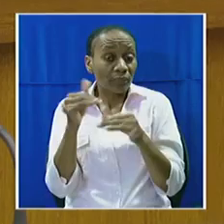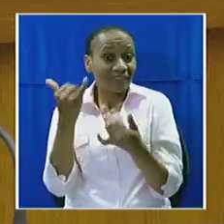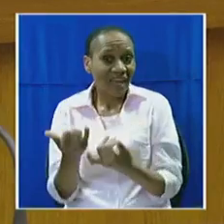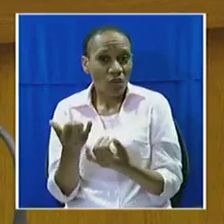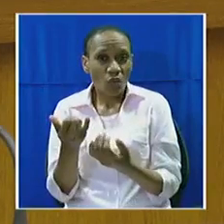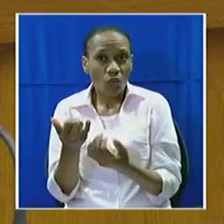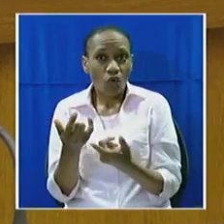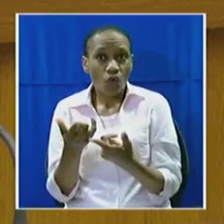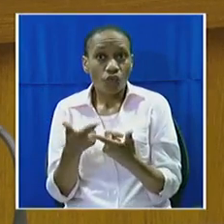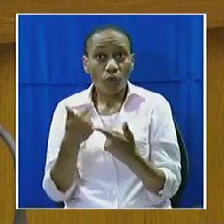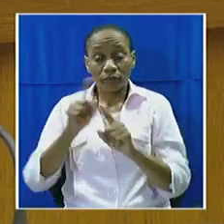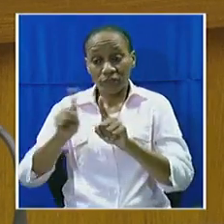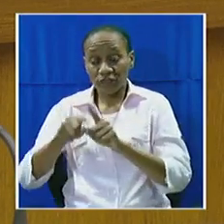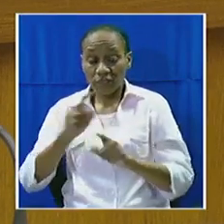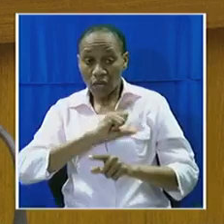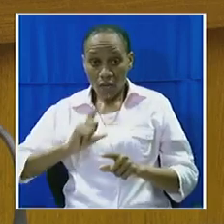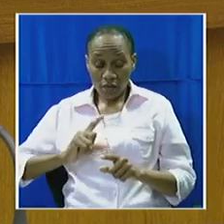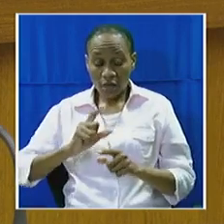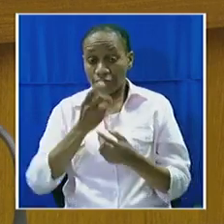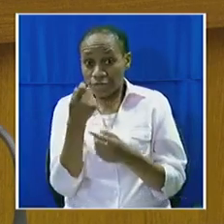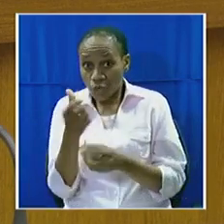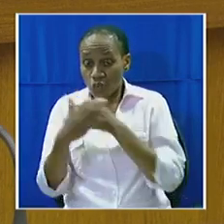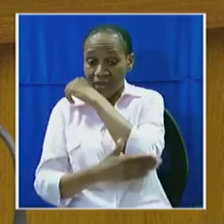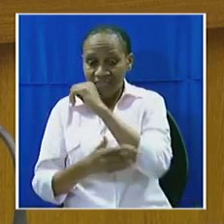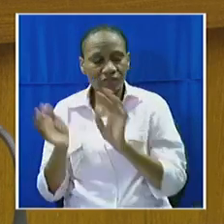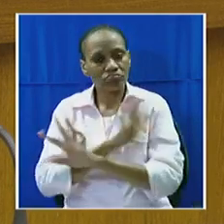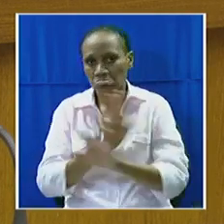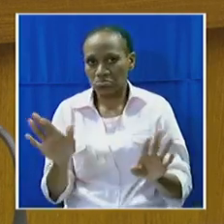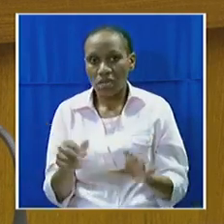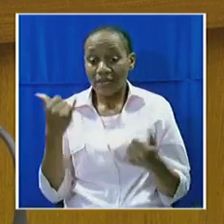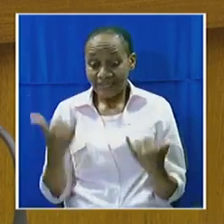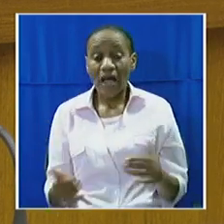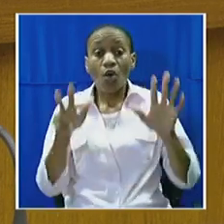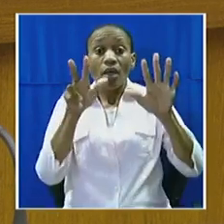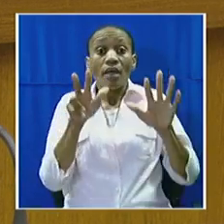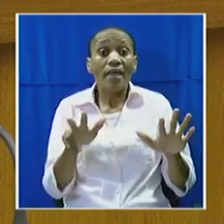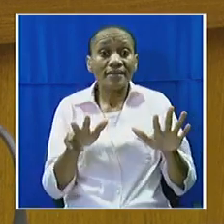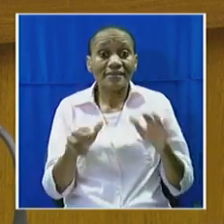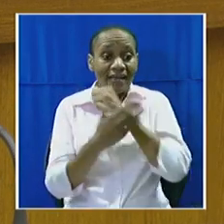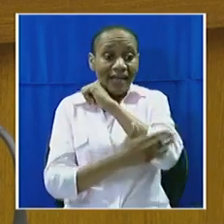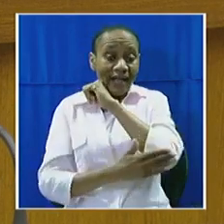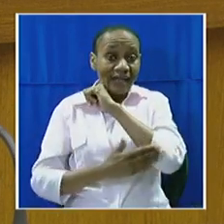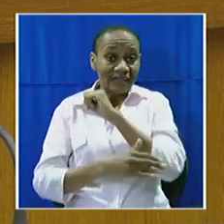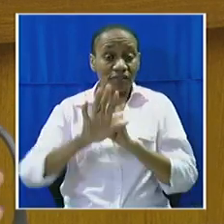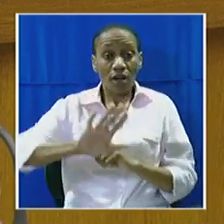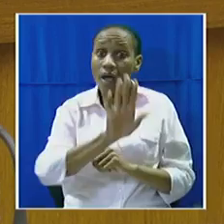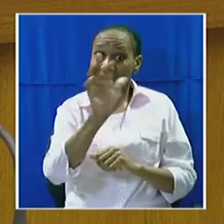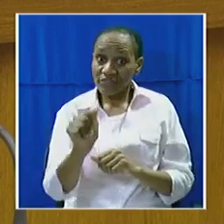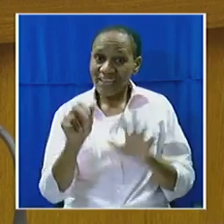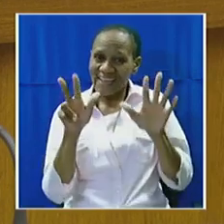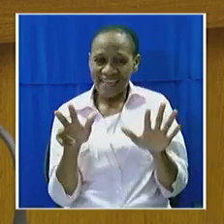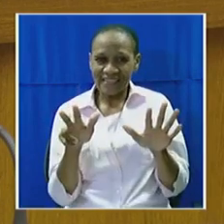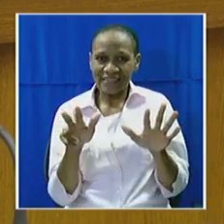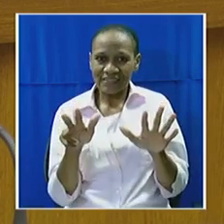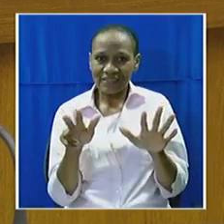just coming from certain parts of the world. There are now 8 confirmed cases on the African continent which emanates from various